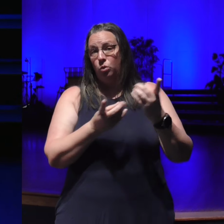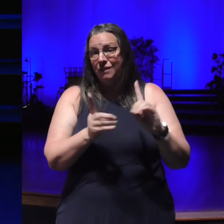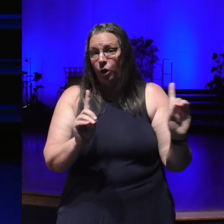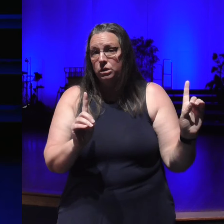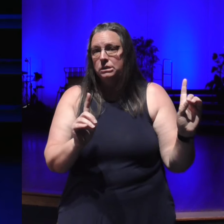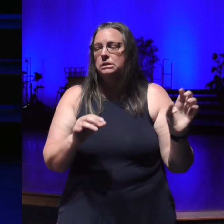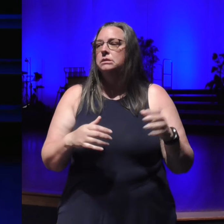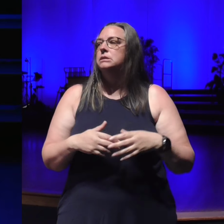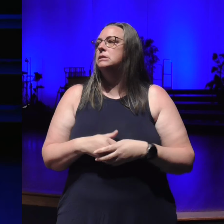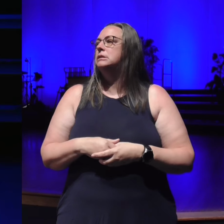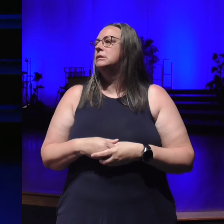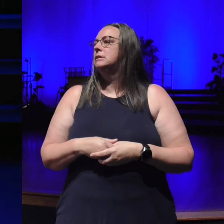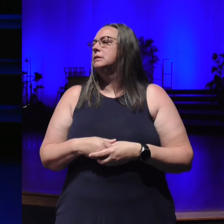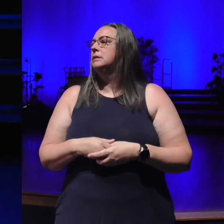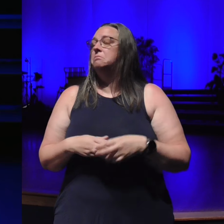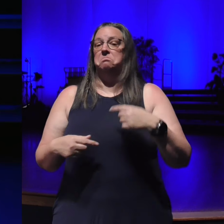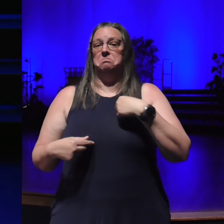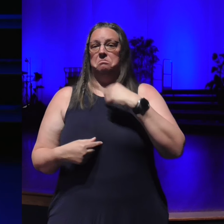Get to Experience.